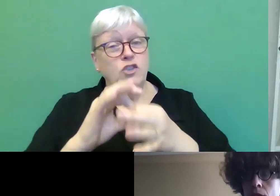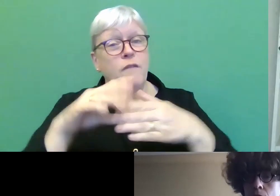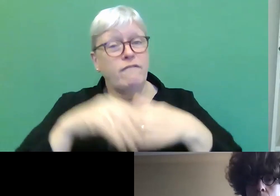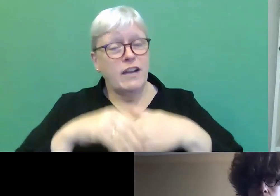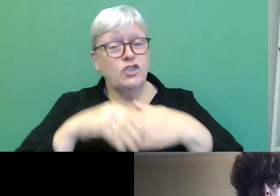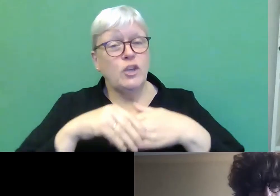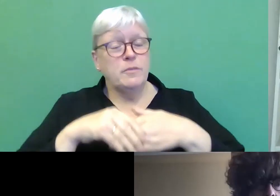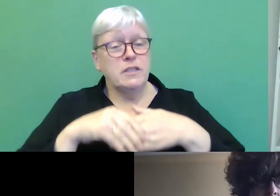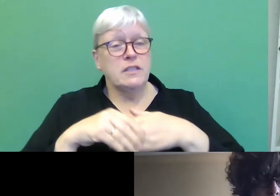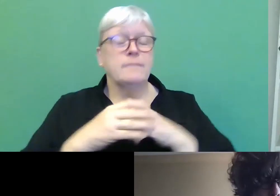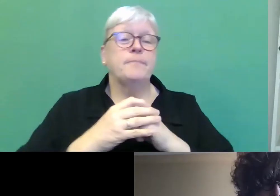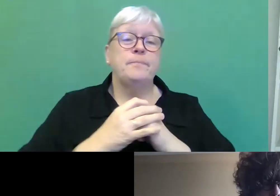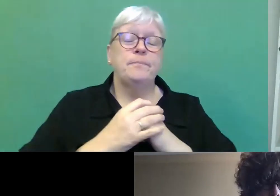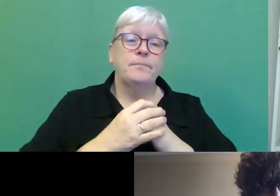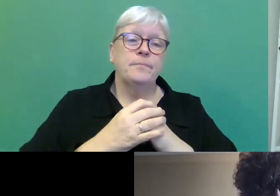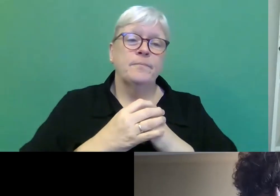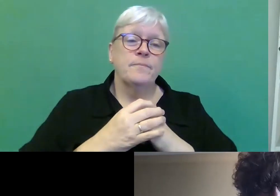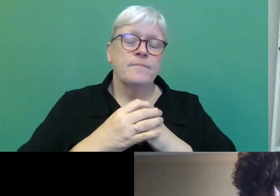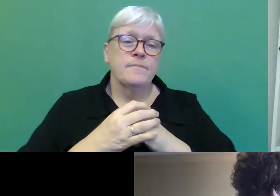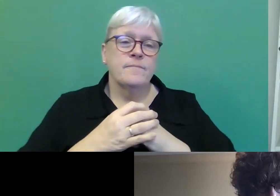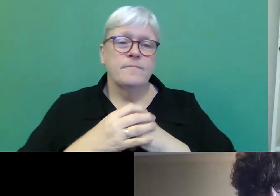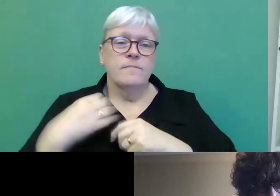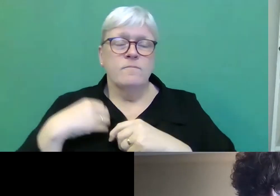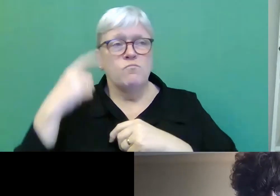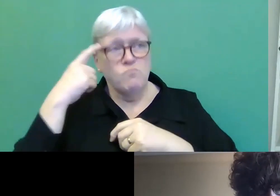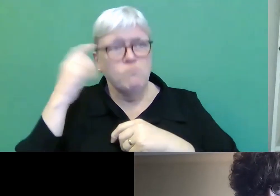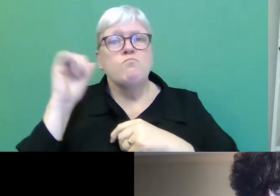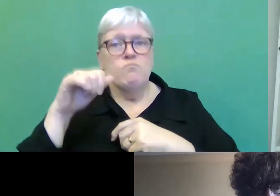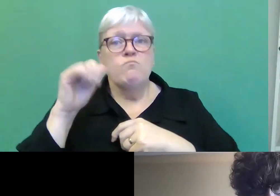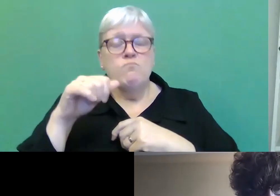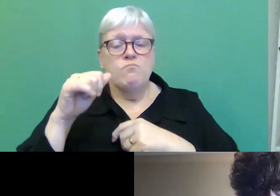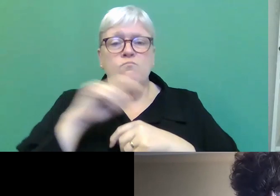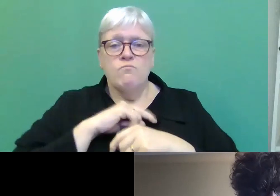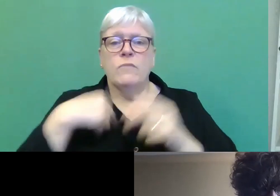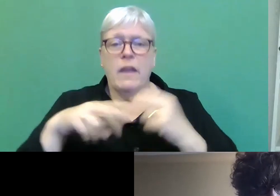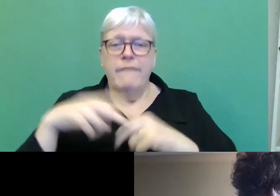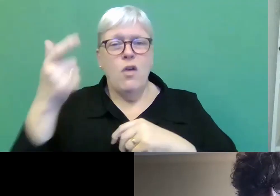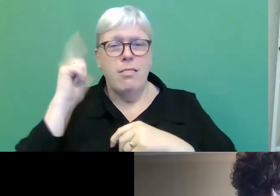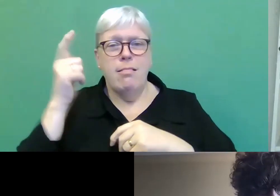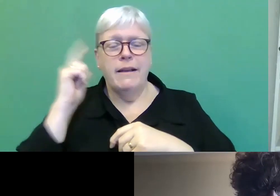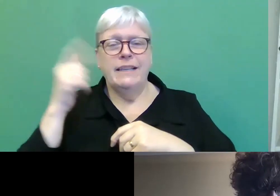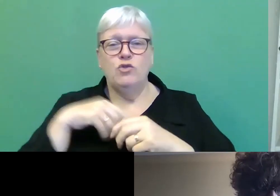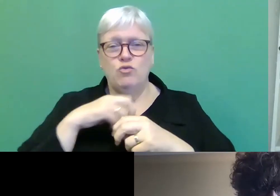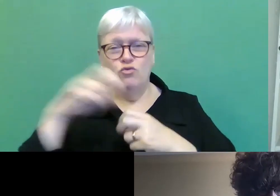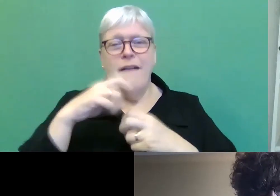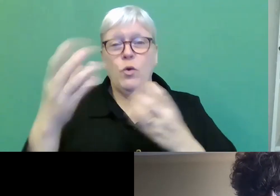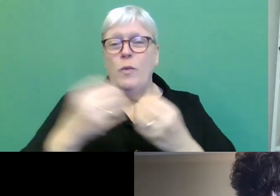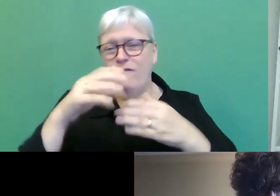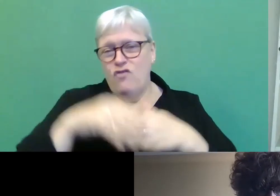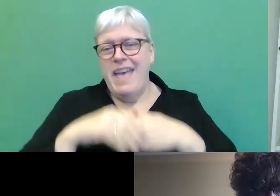home? I think so, because I think if you're lucky enough to be able to travel with your friends, it offers you